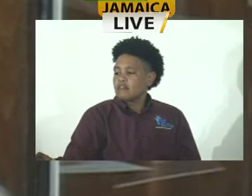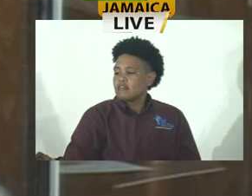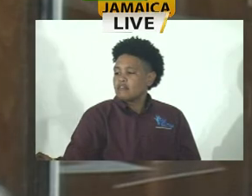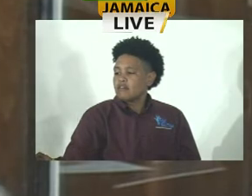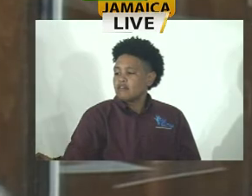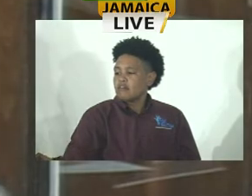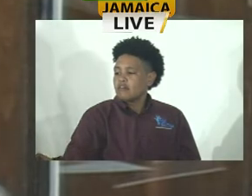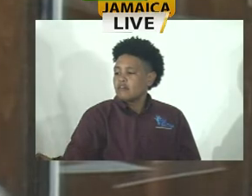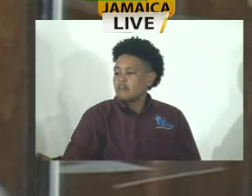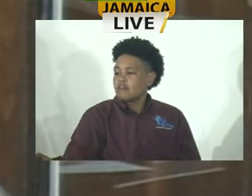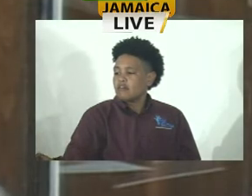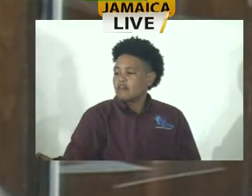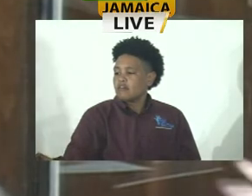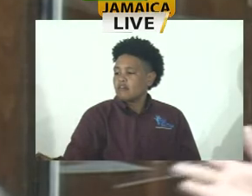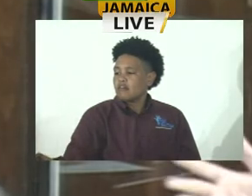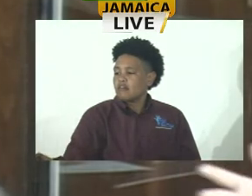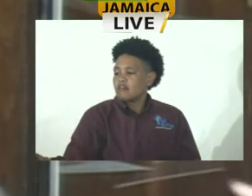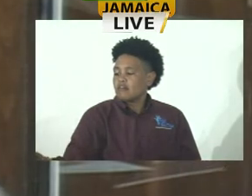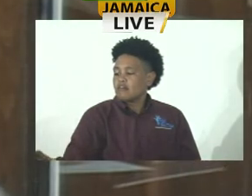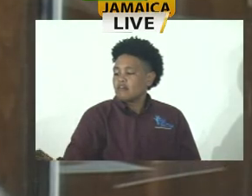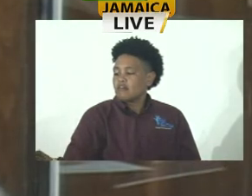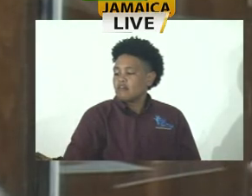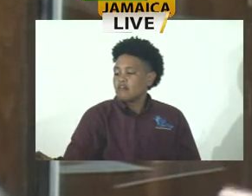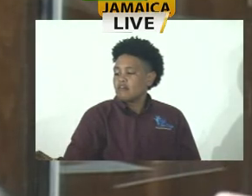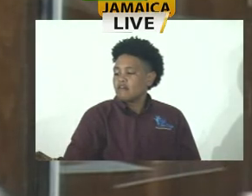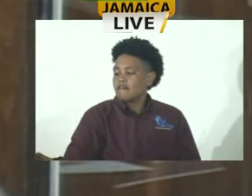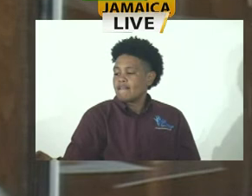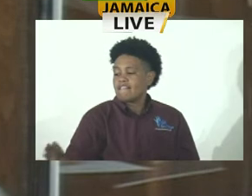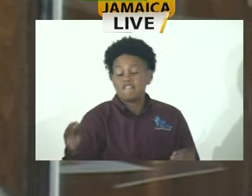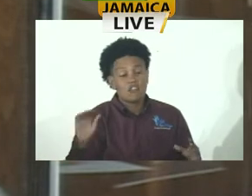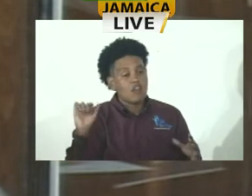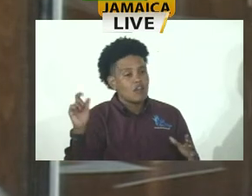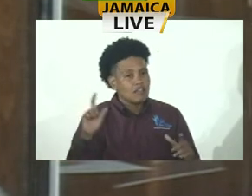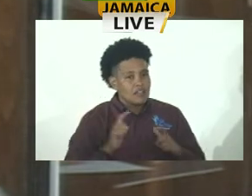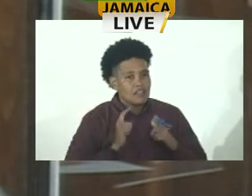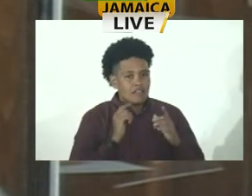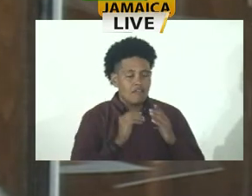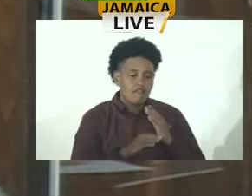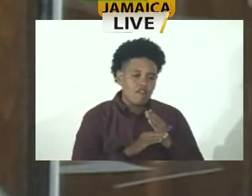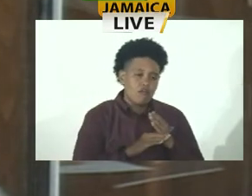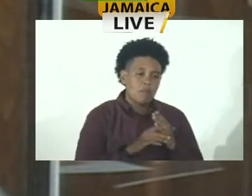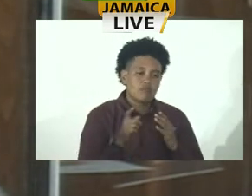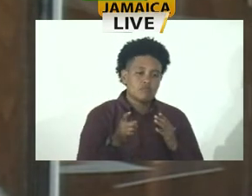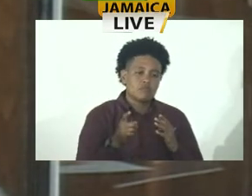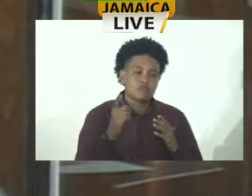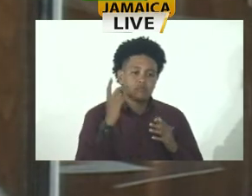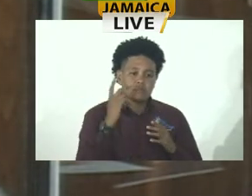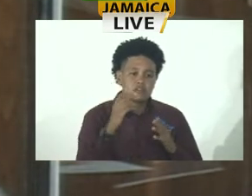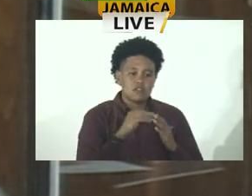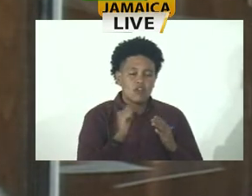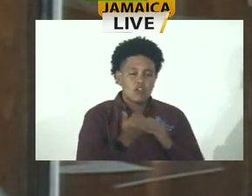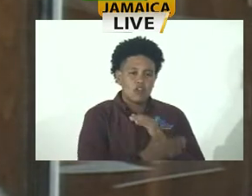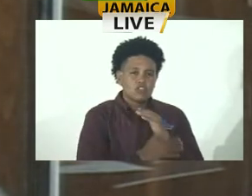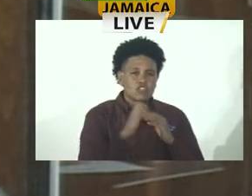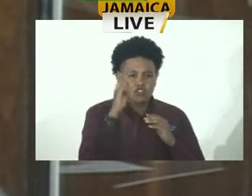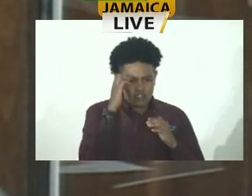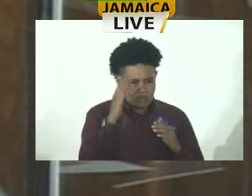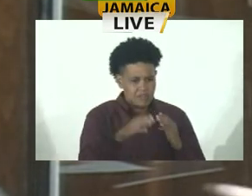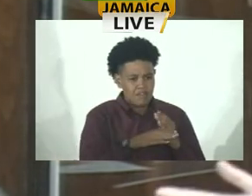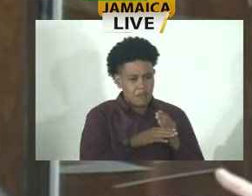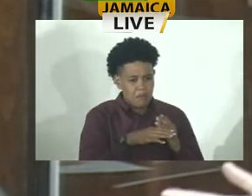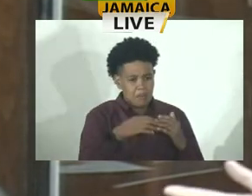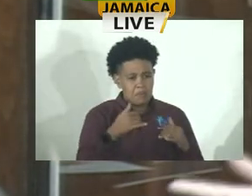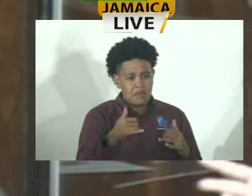we see in other countries in the region in europe in the united states football is being played albeit